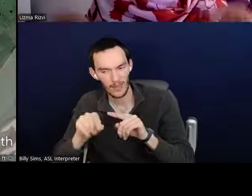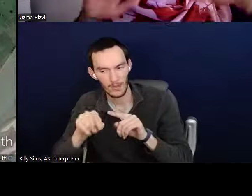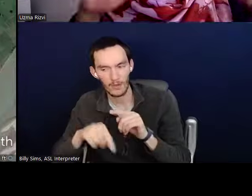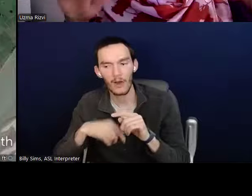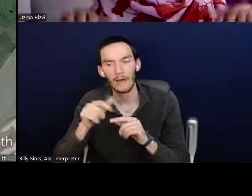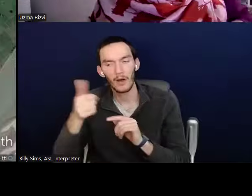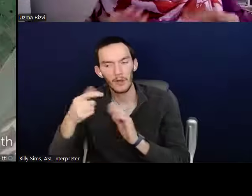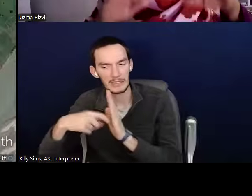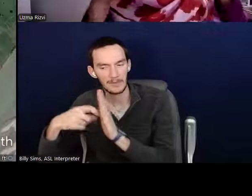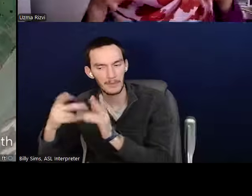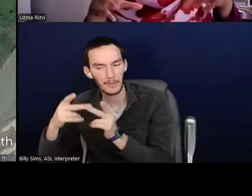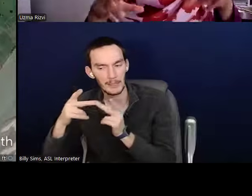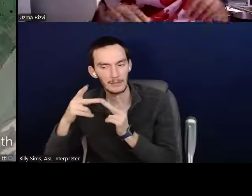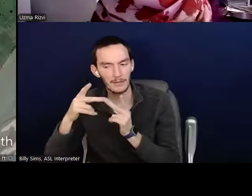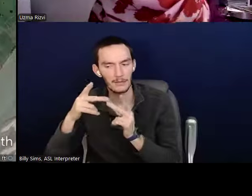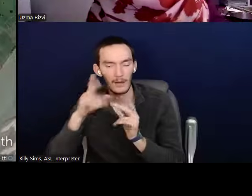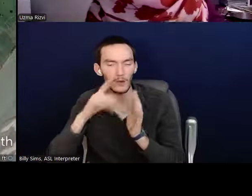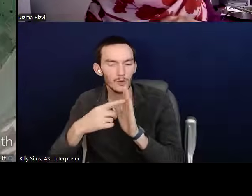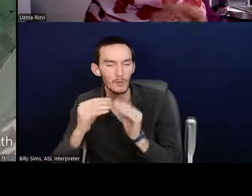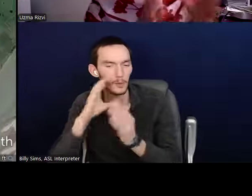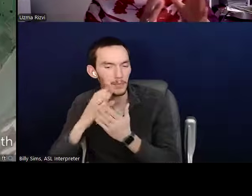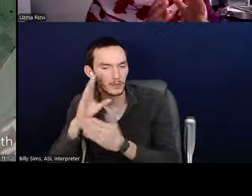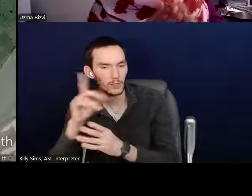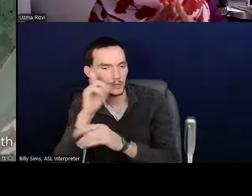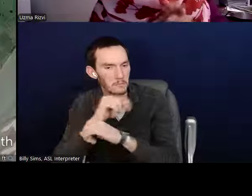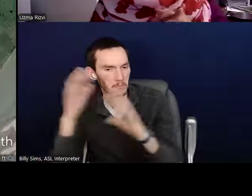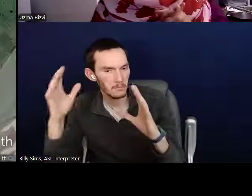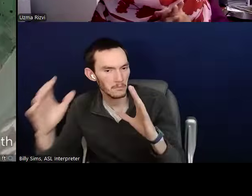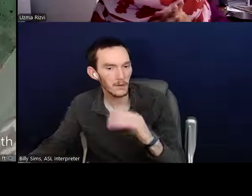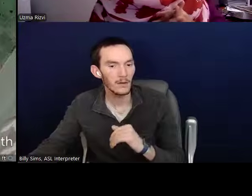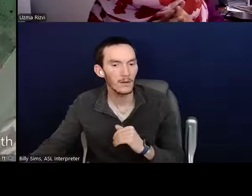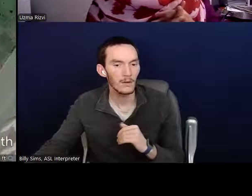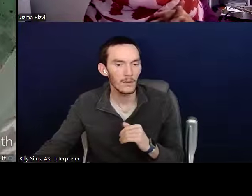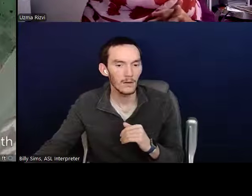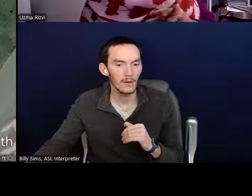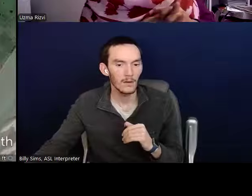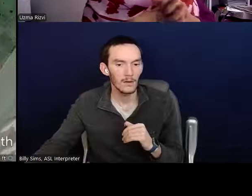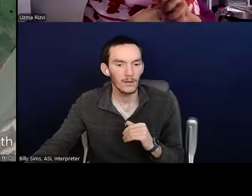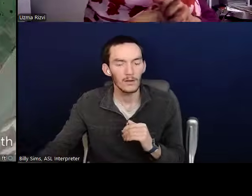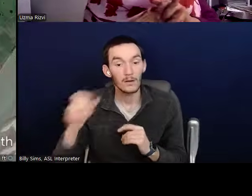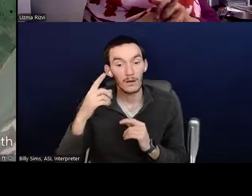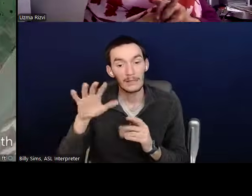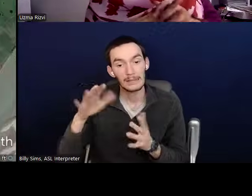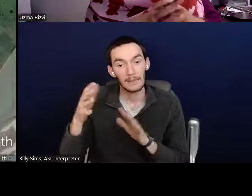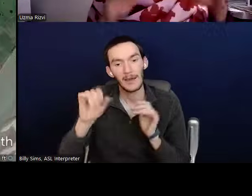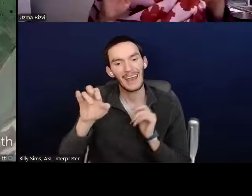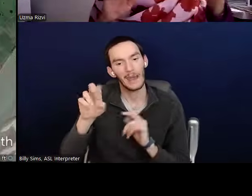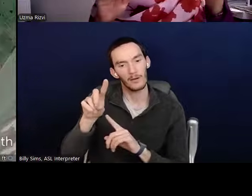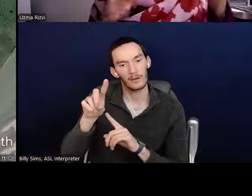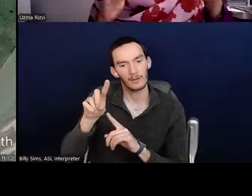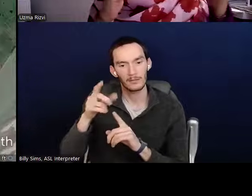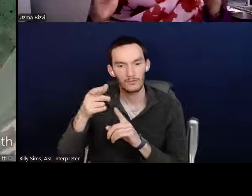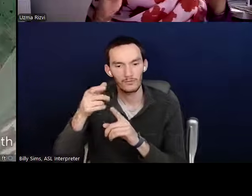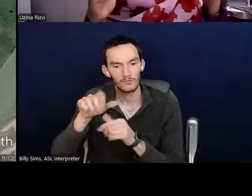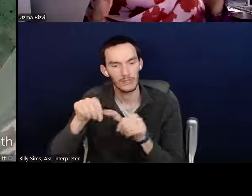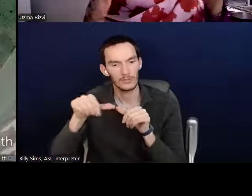excavated, but I'll show you more images where you can really see it. So this archaeological site is located in a semi-arid region of Sindh. And it's